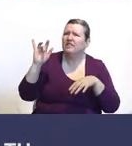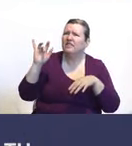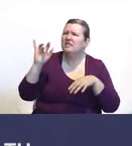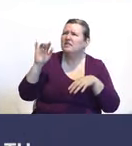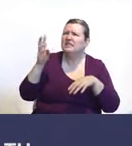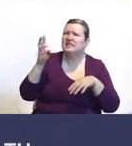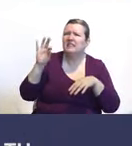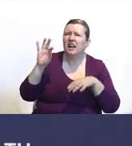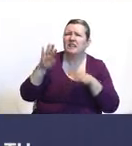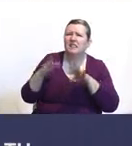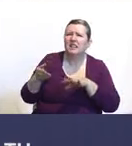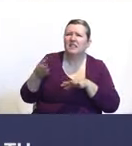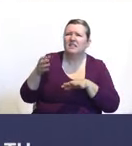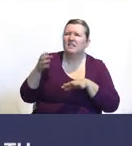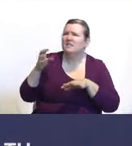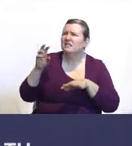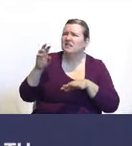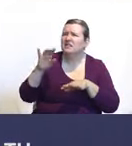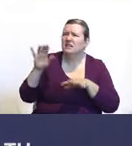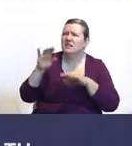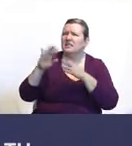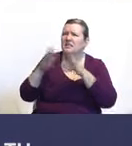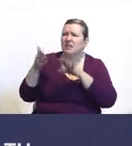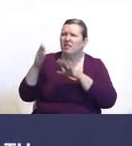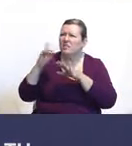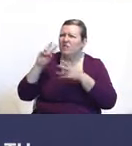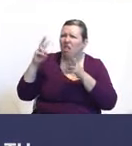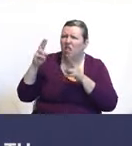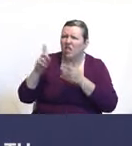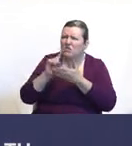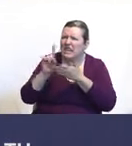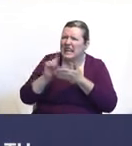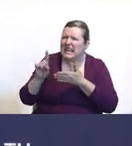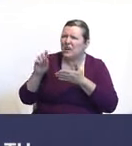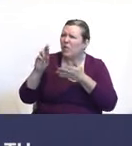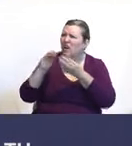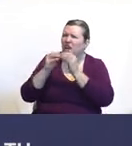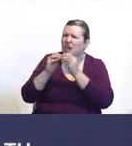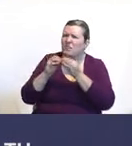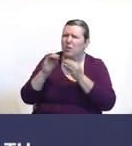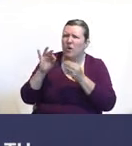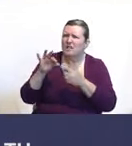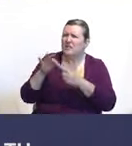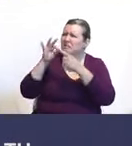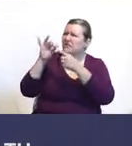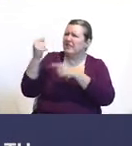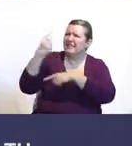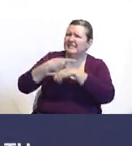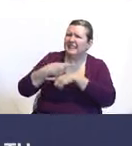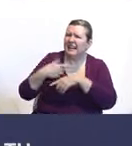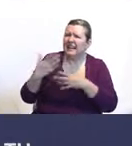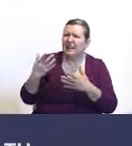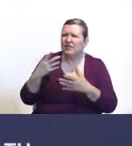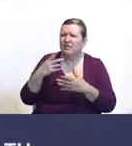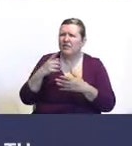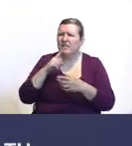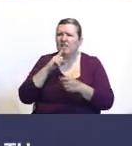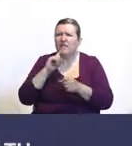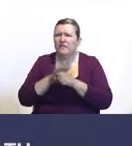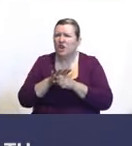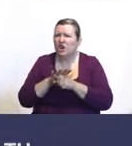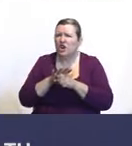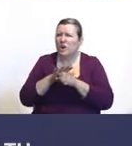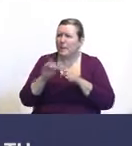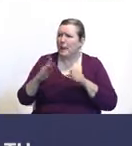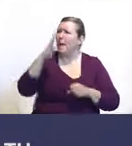17th, 65. Am I misreading that? Are these weekly numbers, or are there certain dates at which your confirmation of COVID deaths spike and go